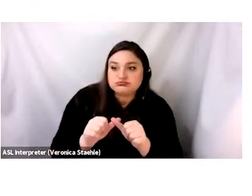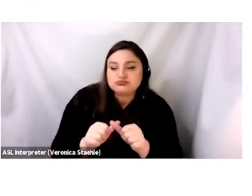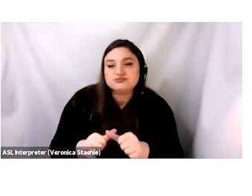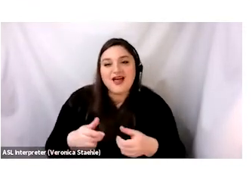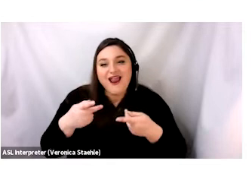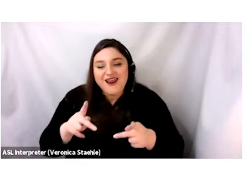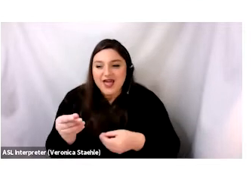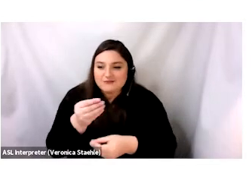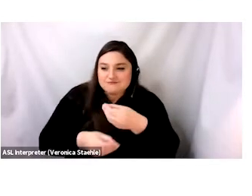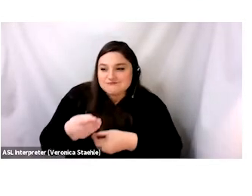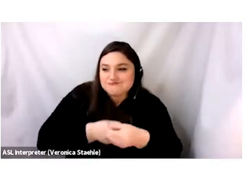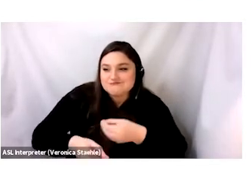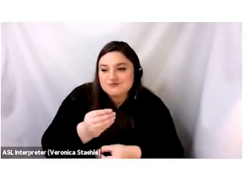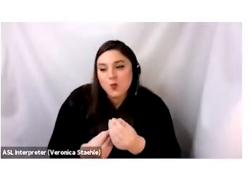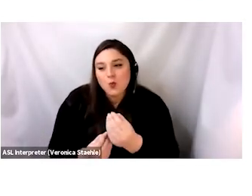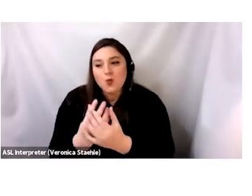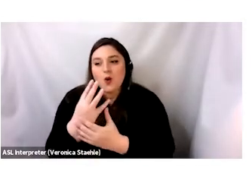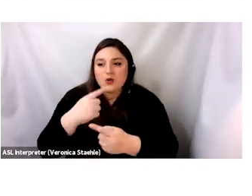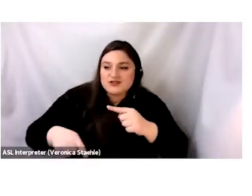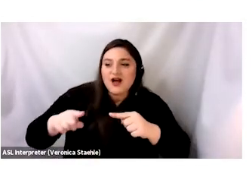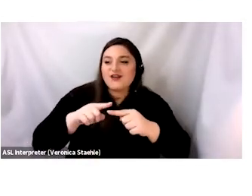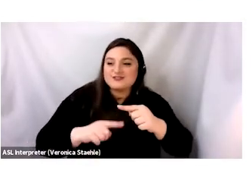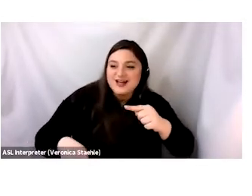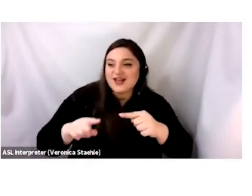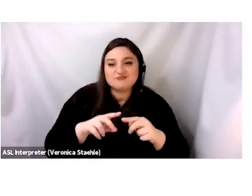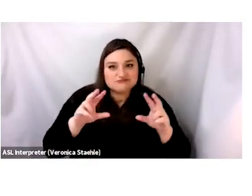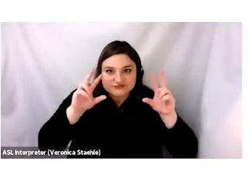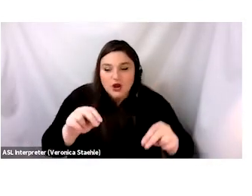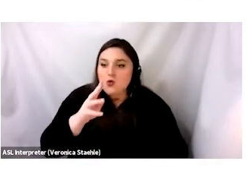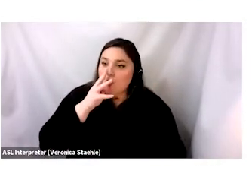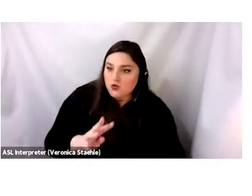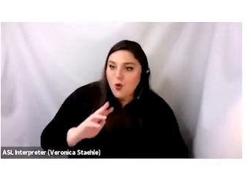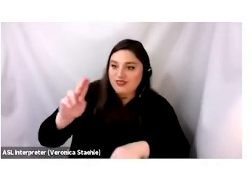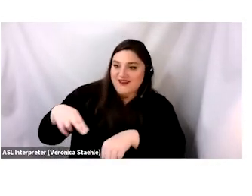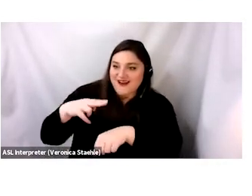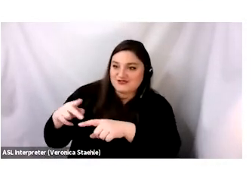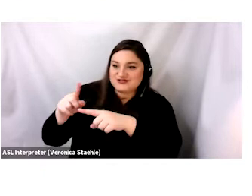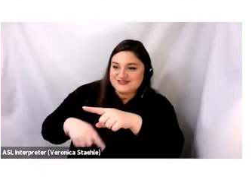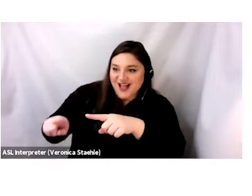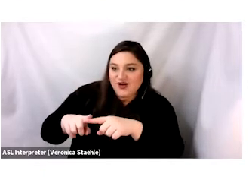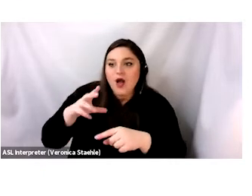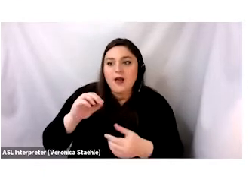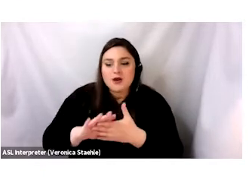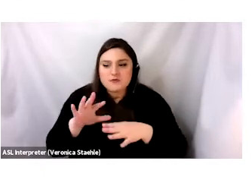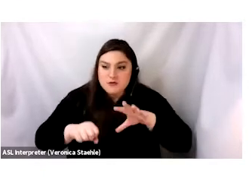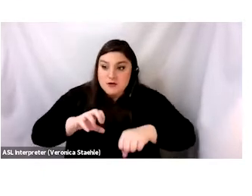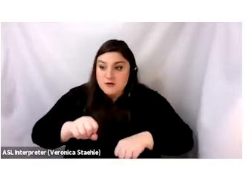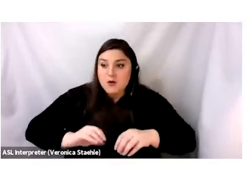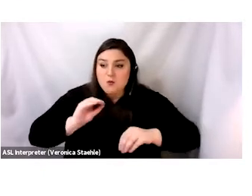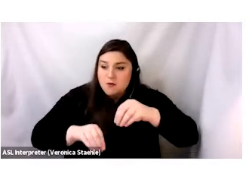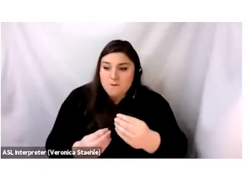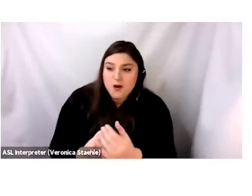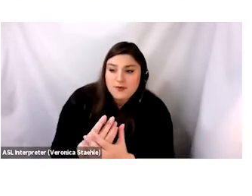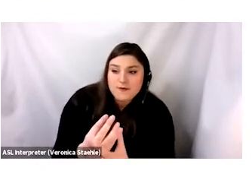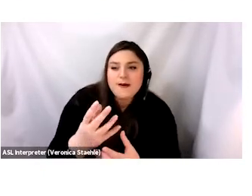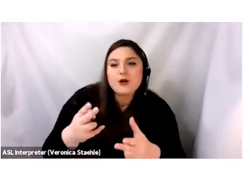mass production of a crop so that it could be sold on the global market. And so monoculture increases pests because the habitats